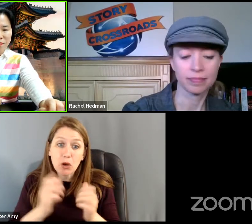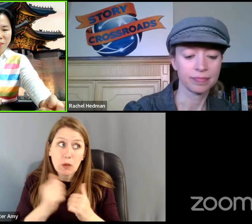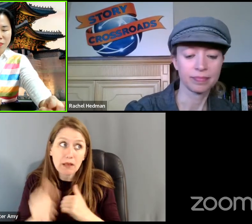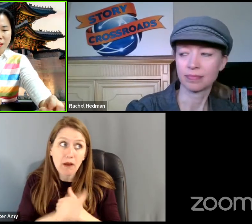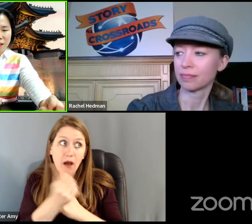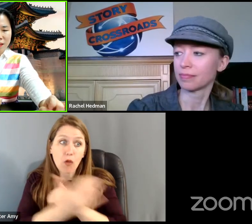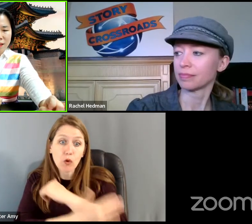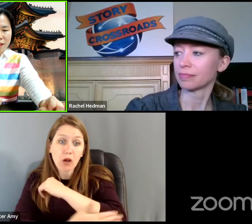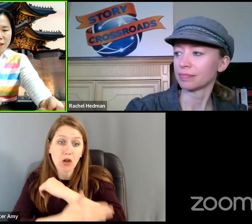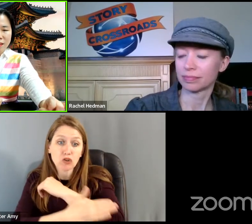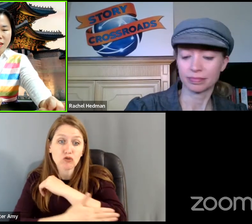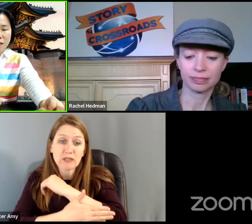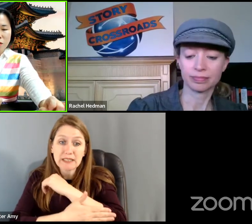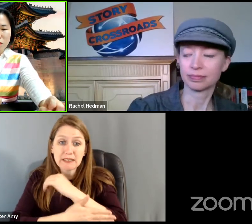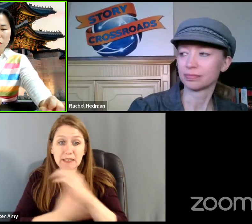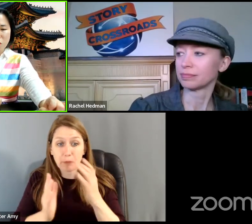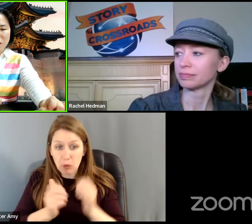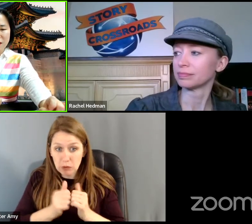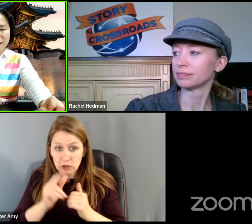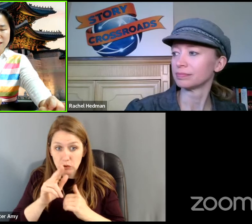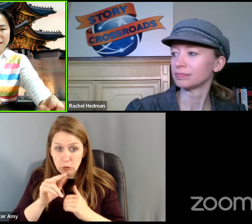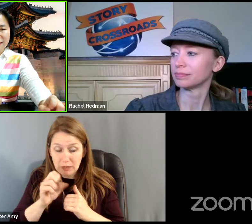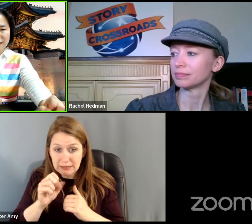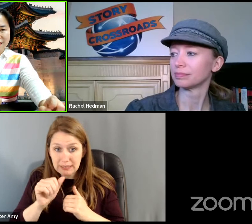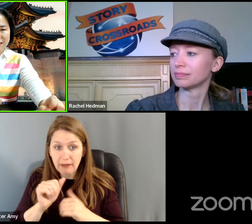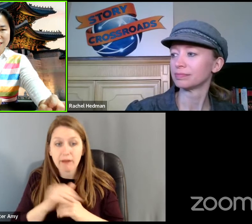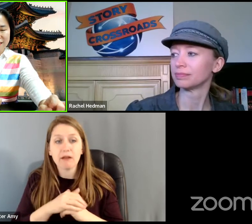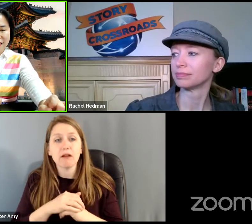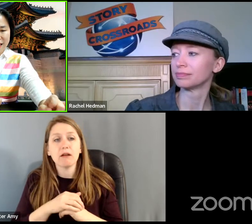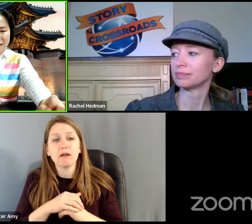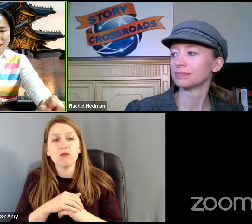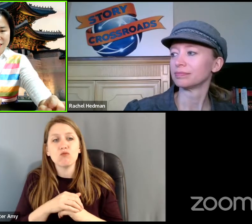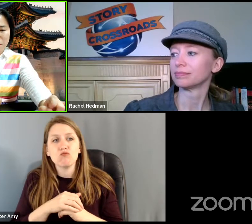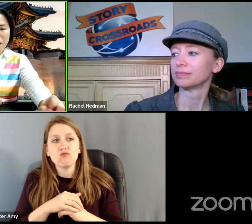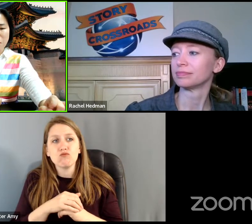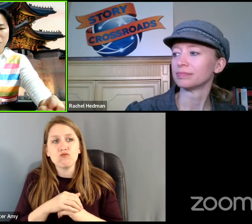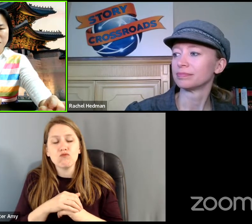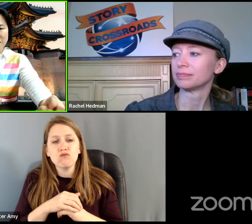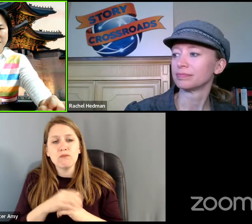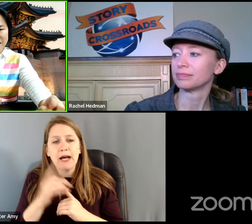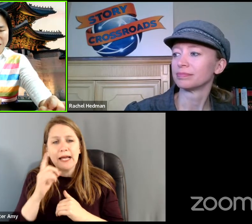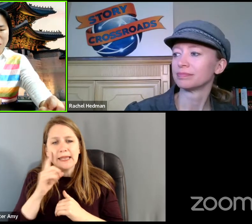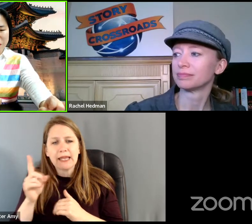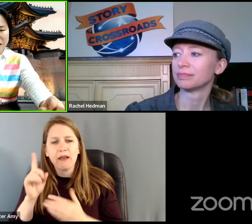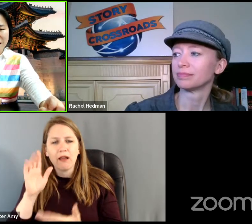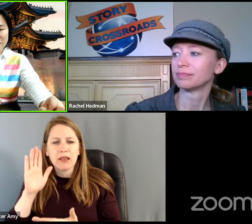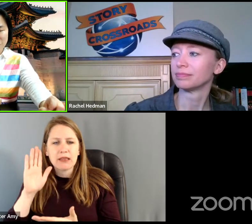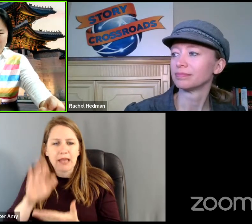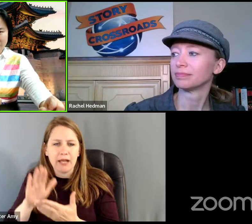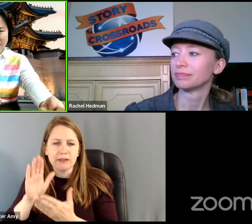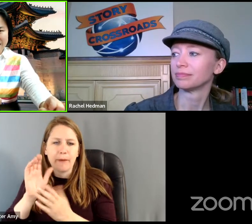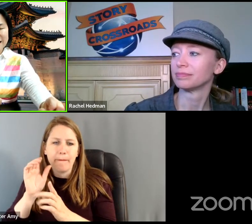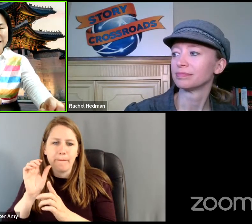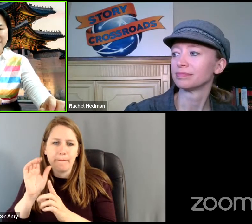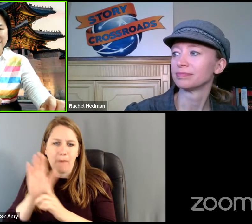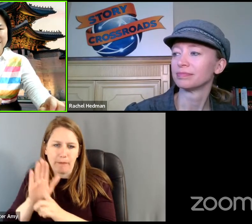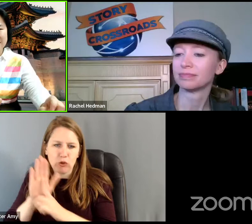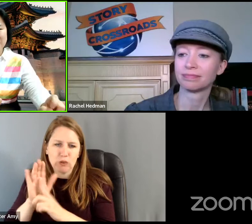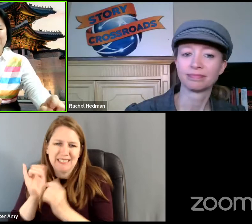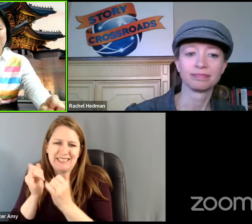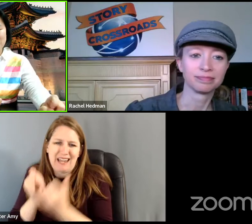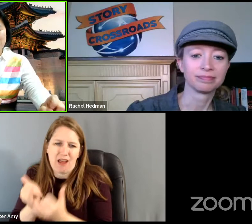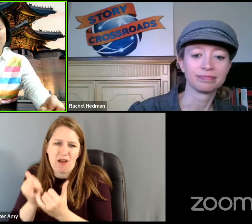say the art of storytelling is less popular in Korea today.